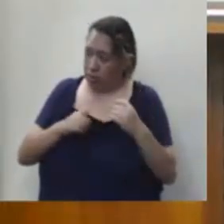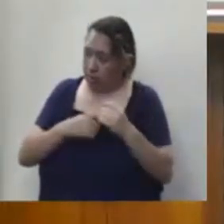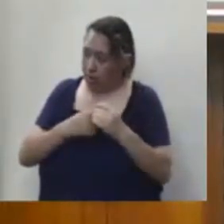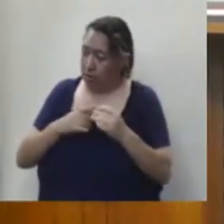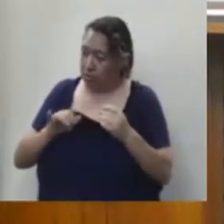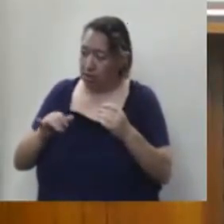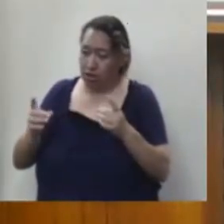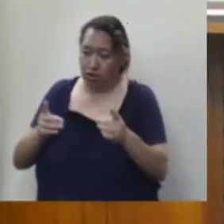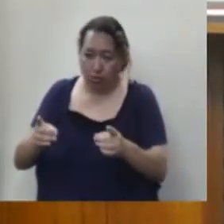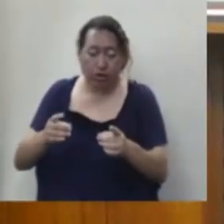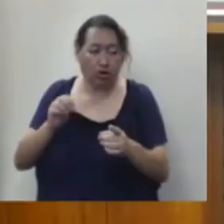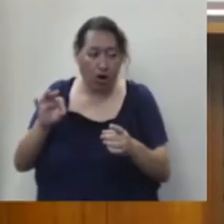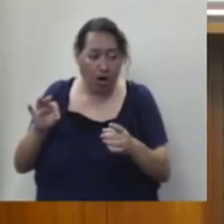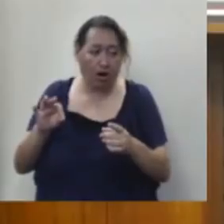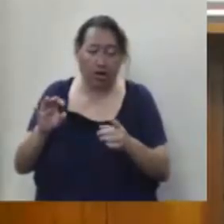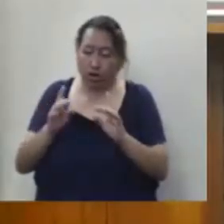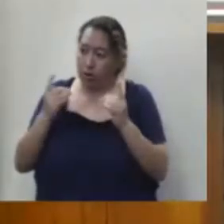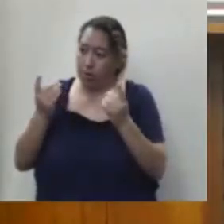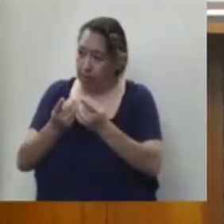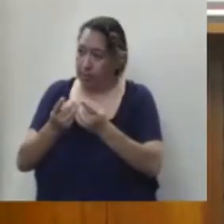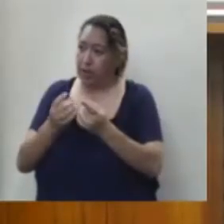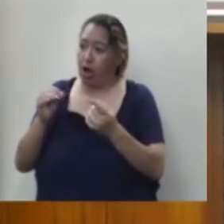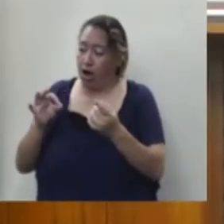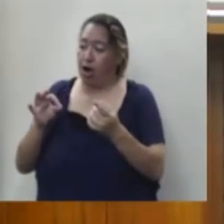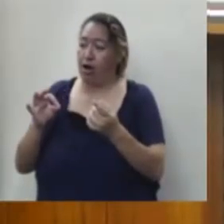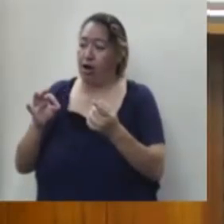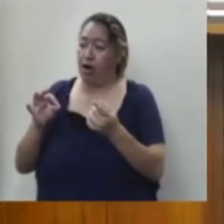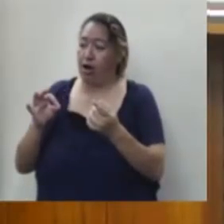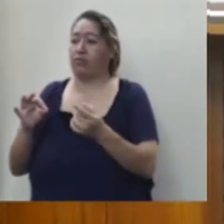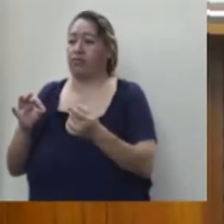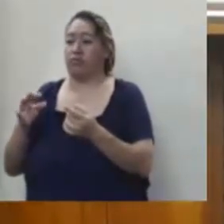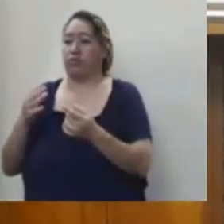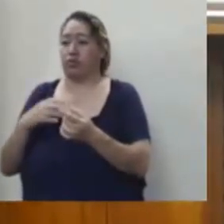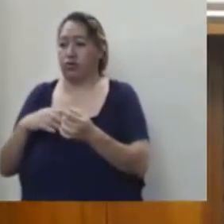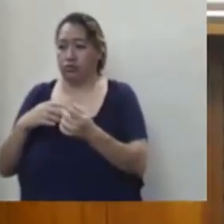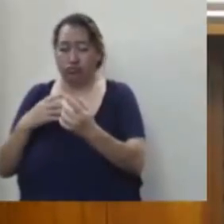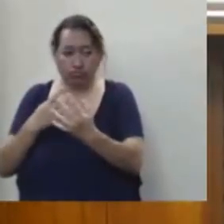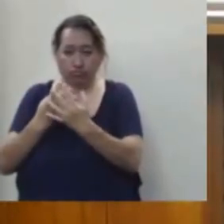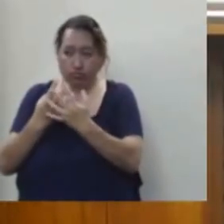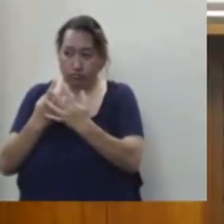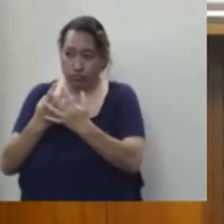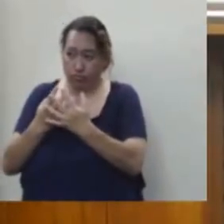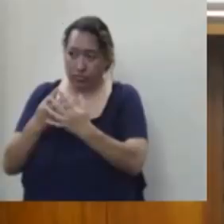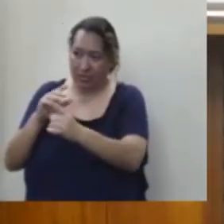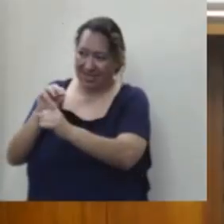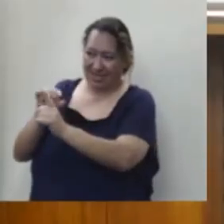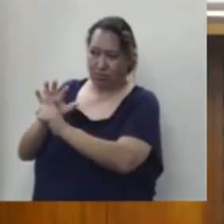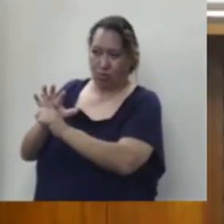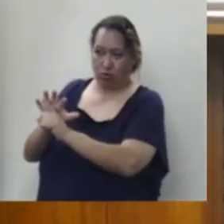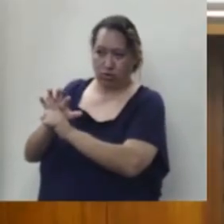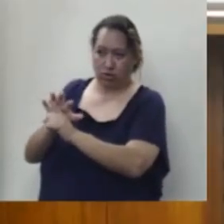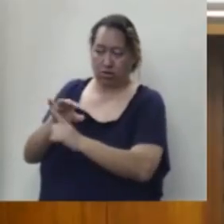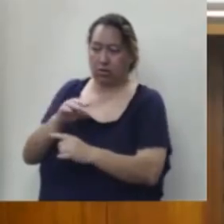of Corrections, about exposure to the Department of Corrections inmates, and also the detainees are